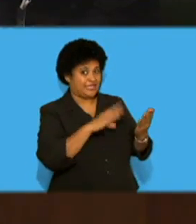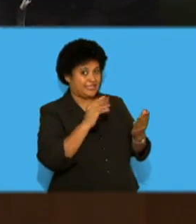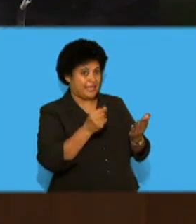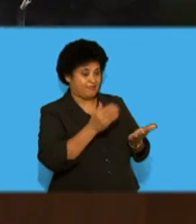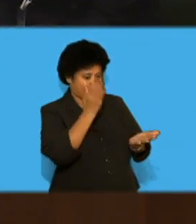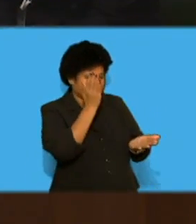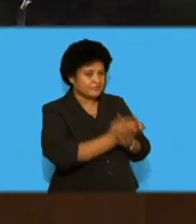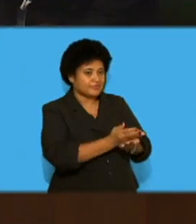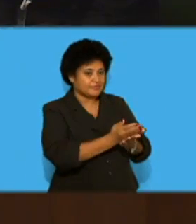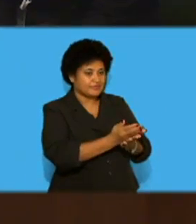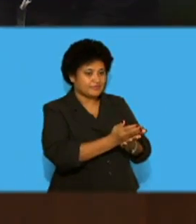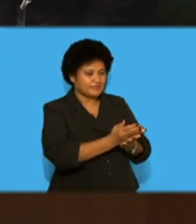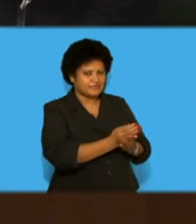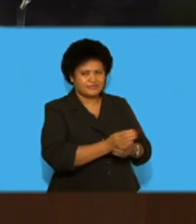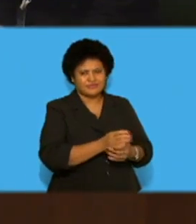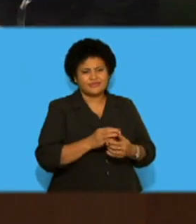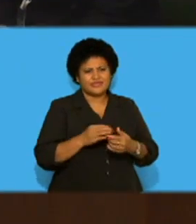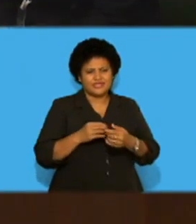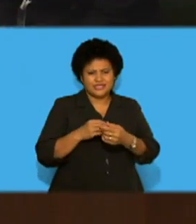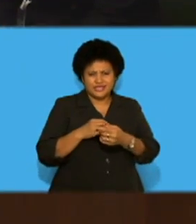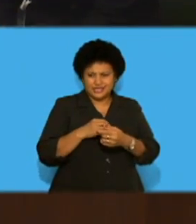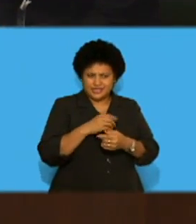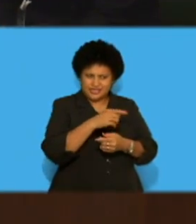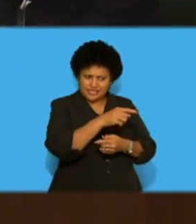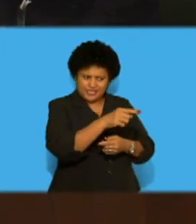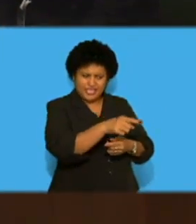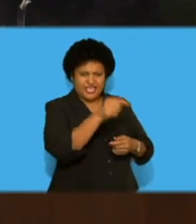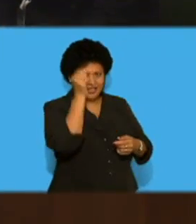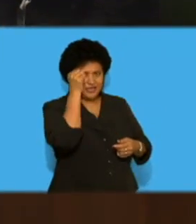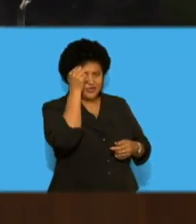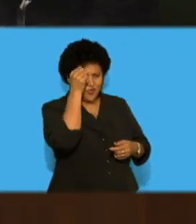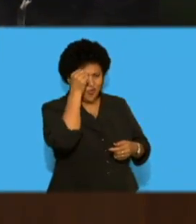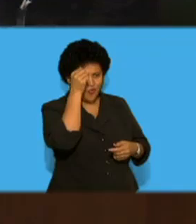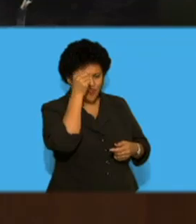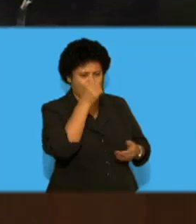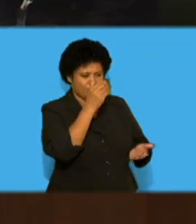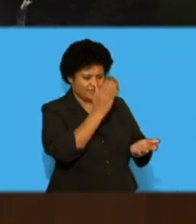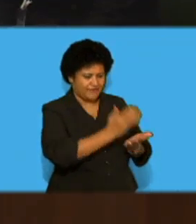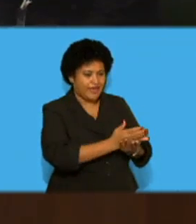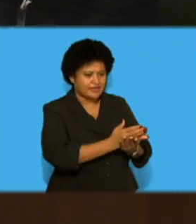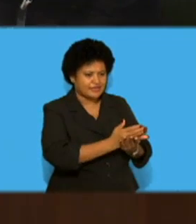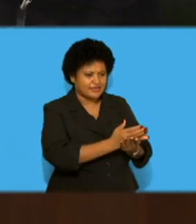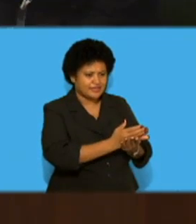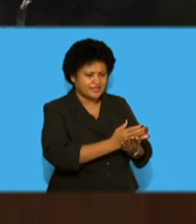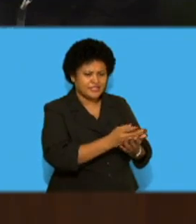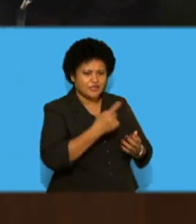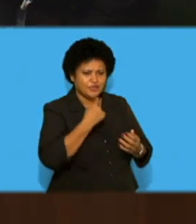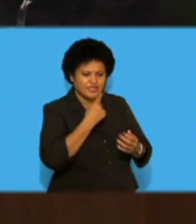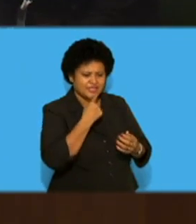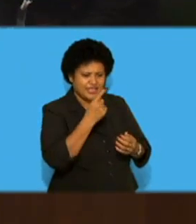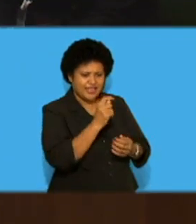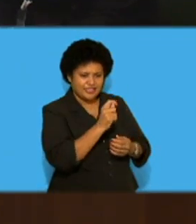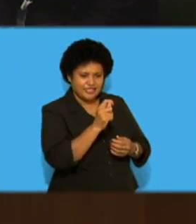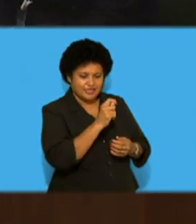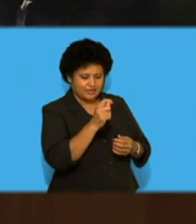also. He knows very well. You see, this is what we call the obfuscation of facts. You repeatedly use that terminology in this